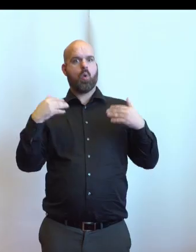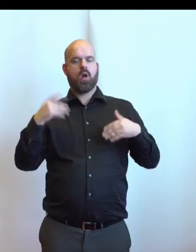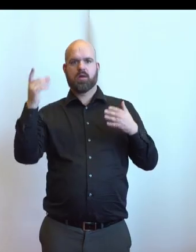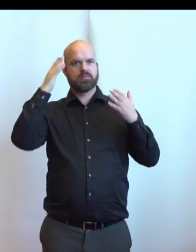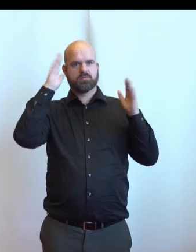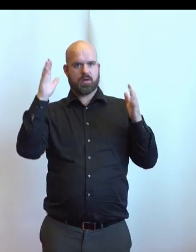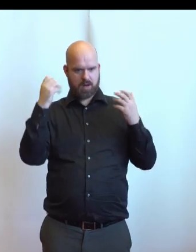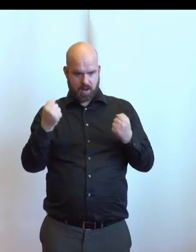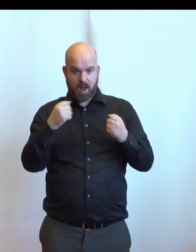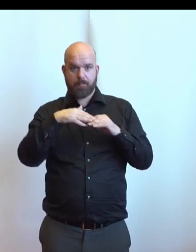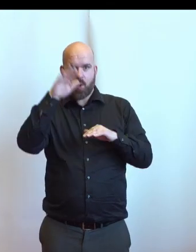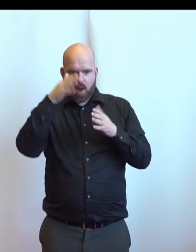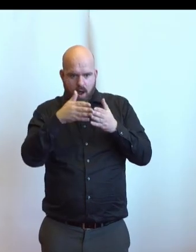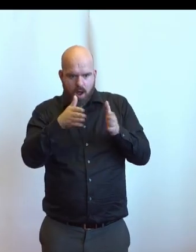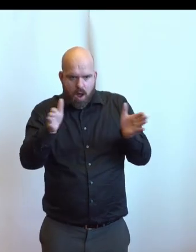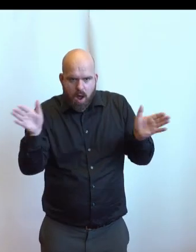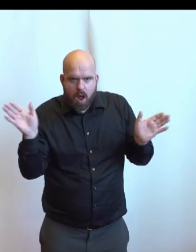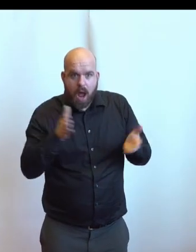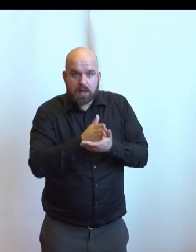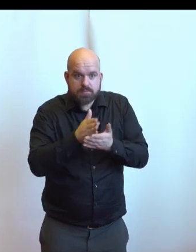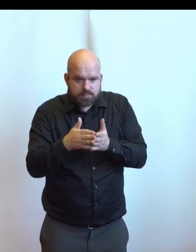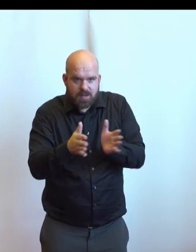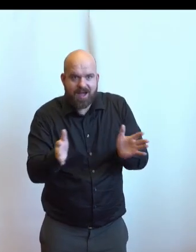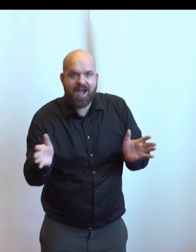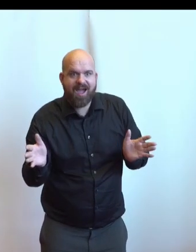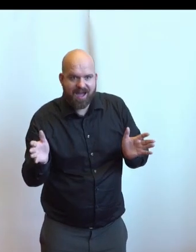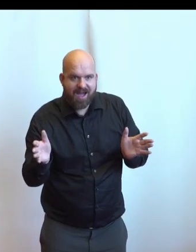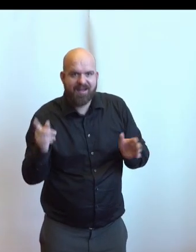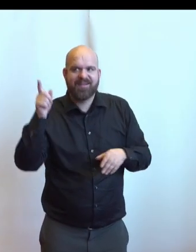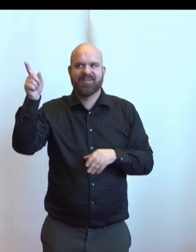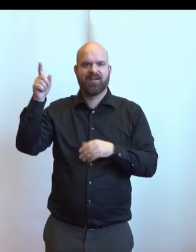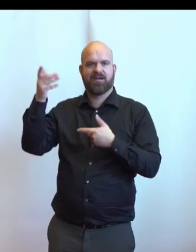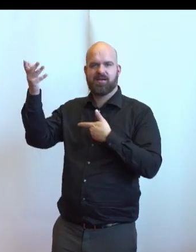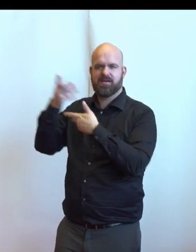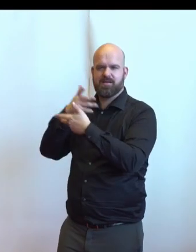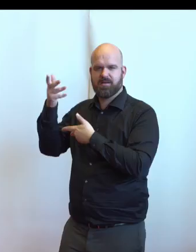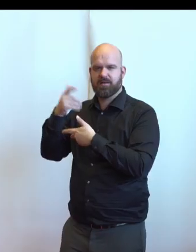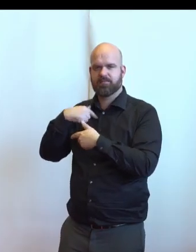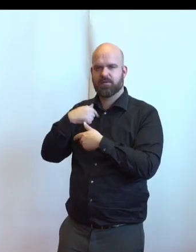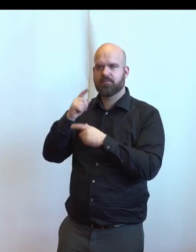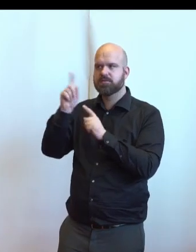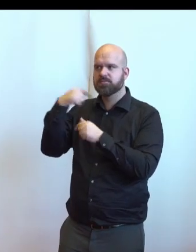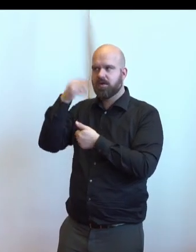talk to HR, because actually we'll tell you what you really need to do and HR will tell you the process.